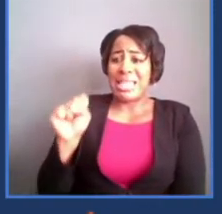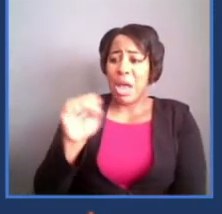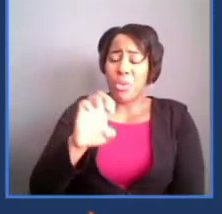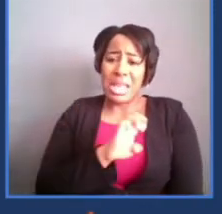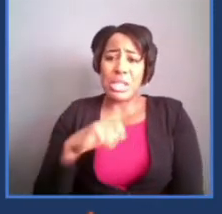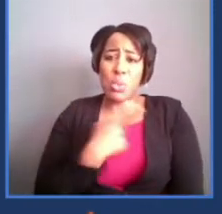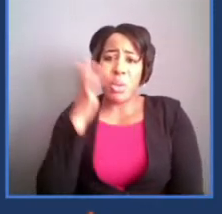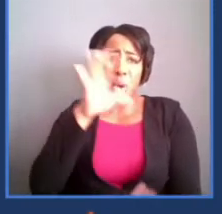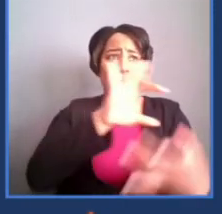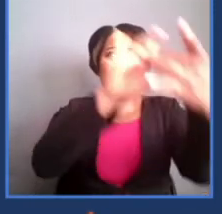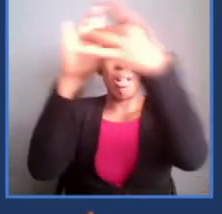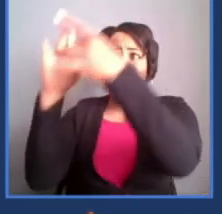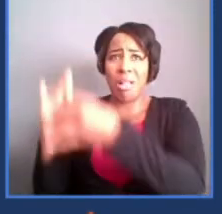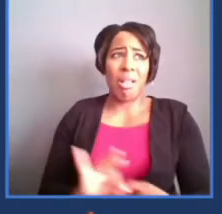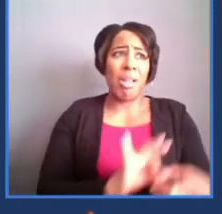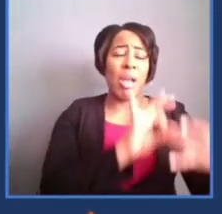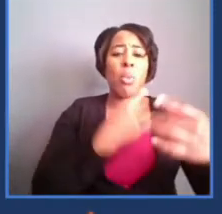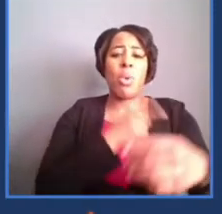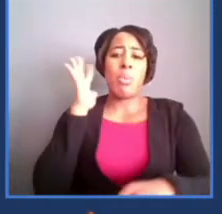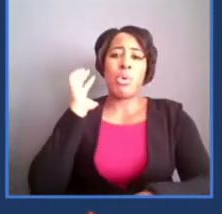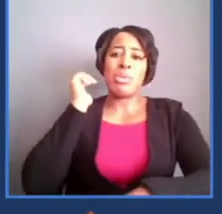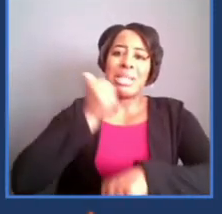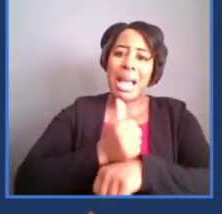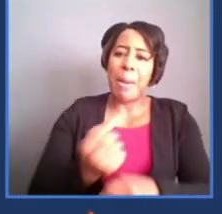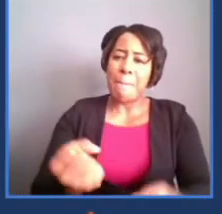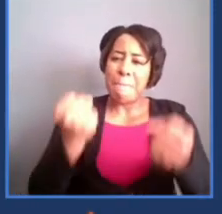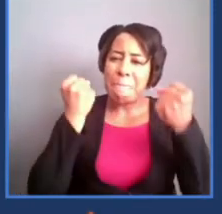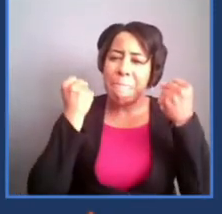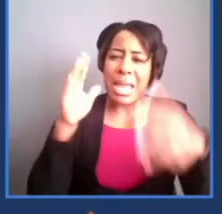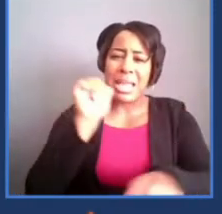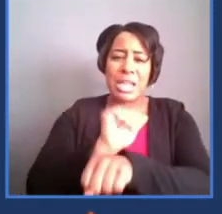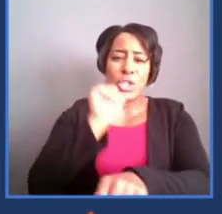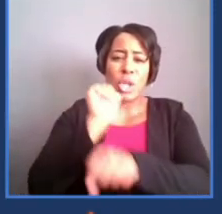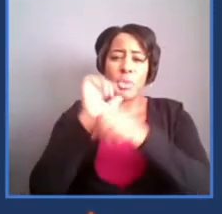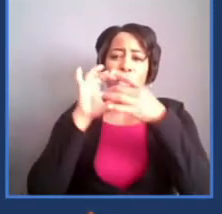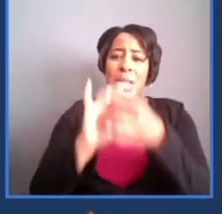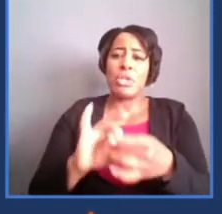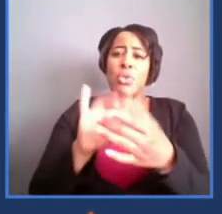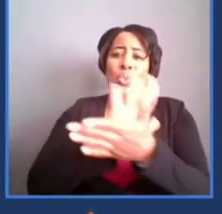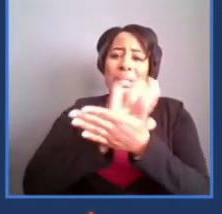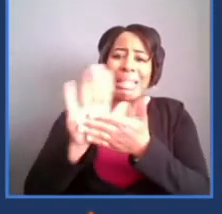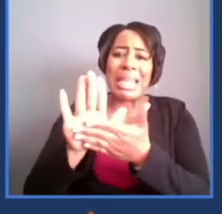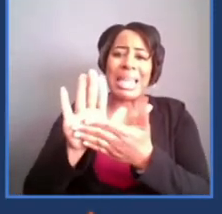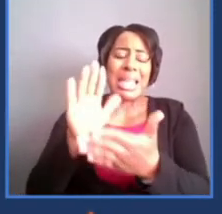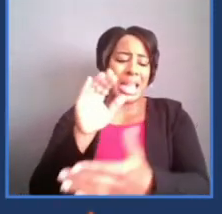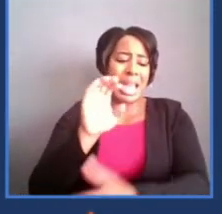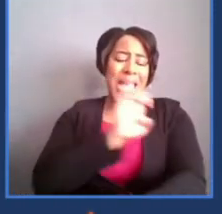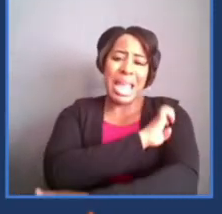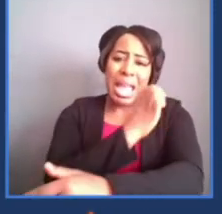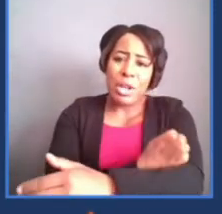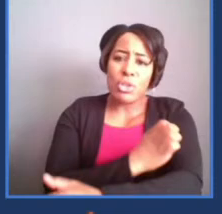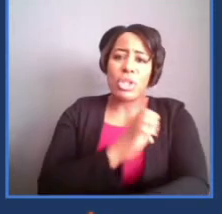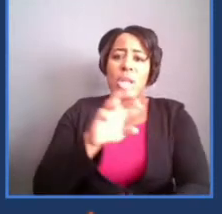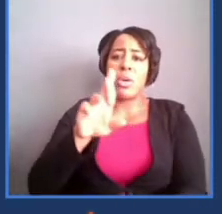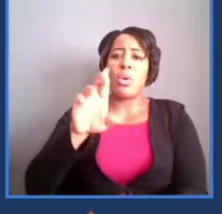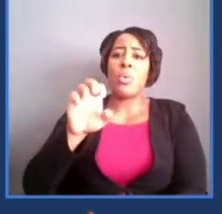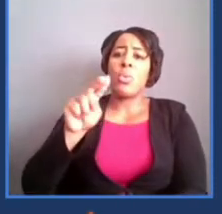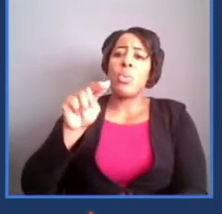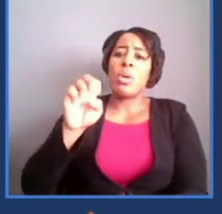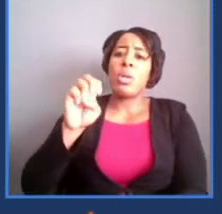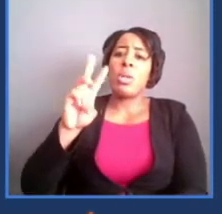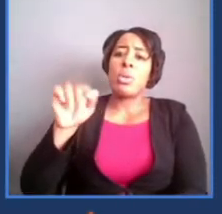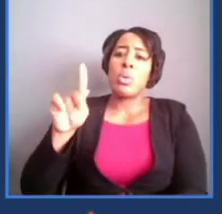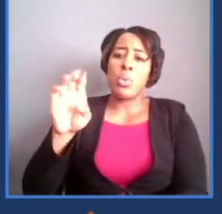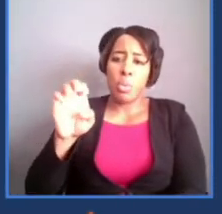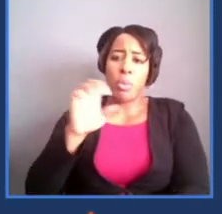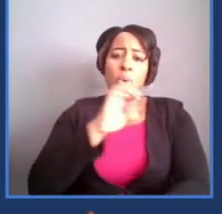of thousands of jobs in clean and renewable energy, saving our planet while we make America the number one producer of clean energy